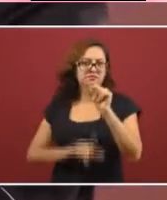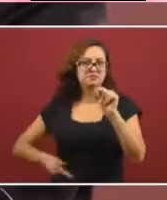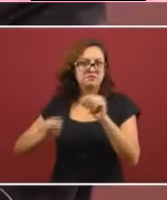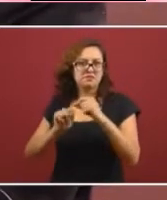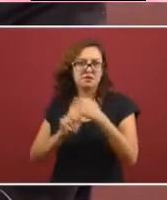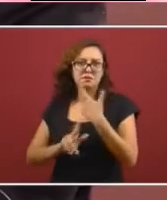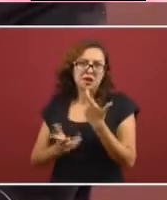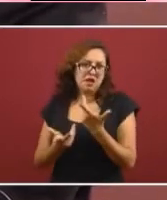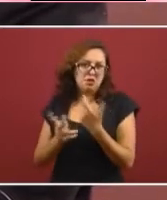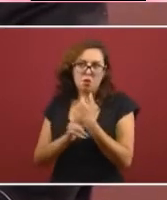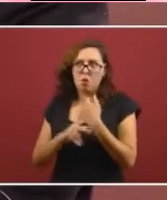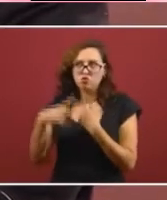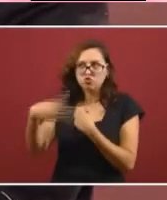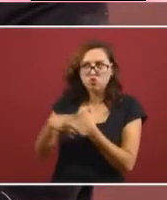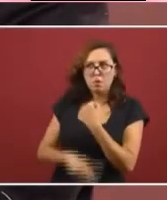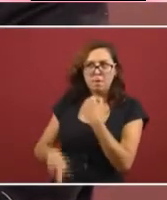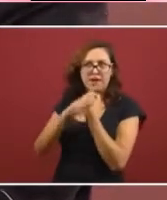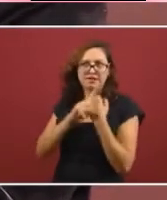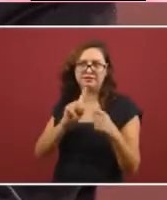their towns.